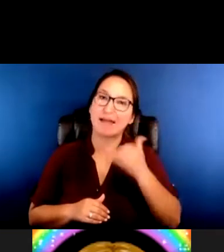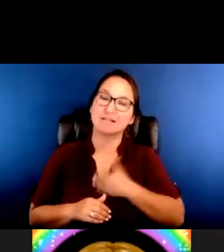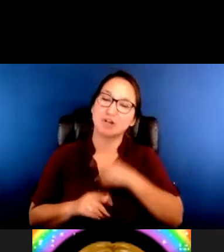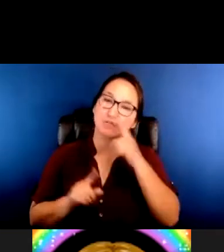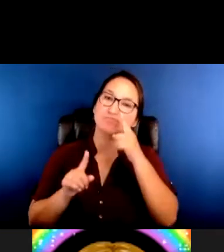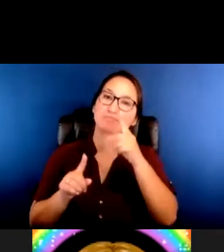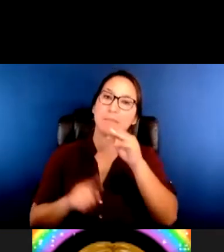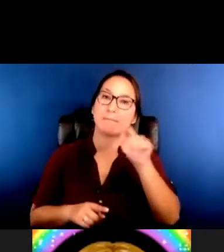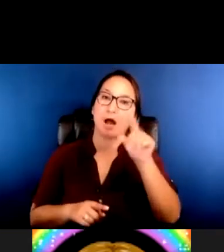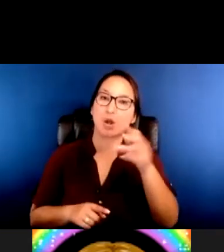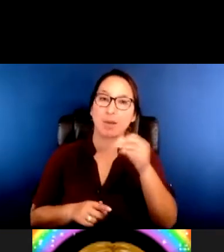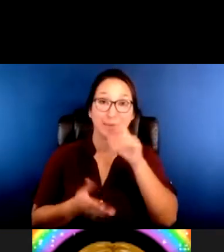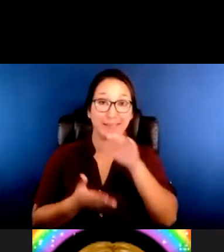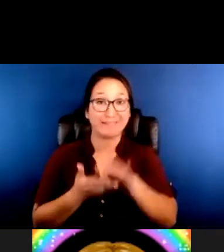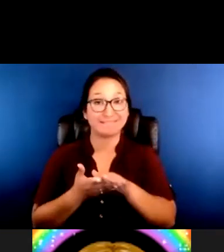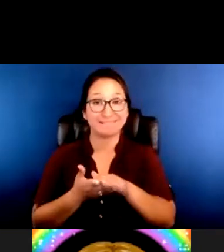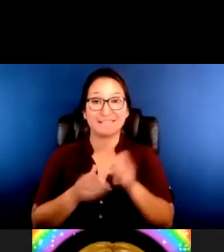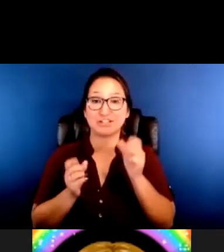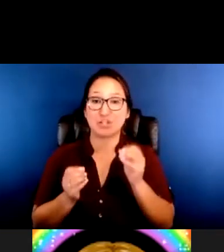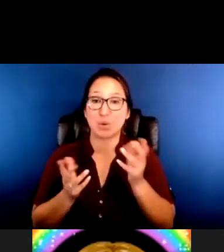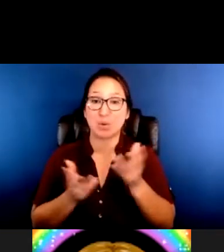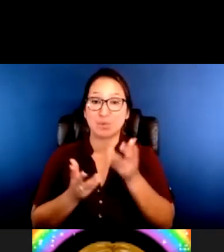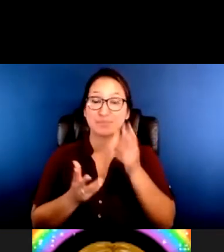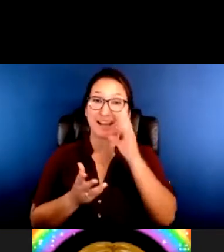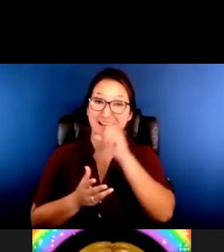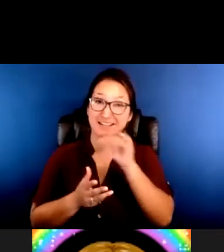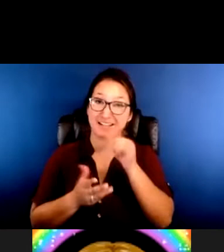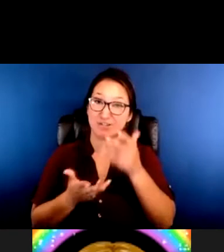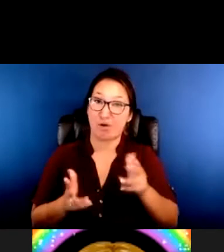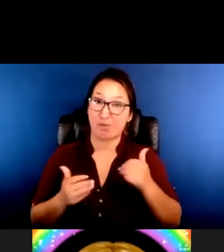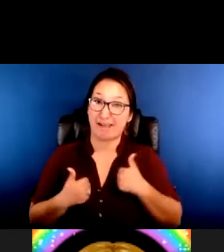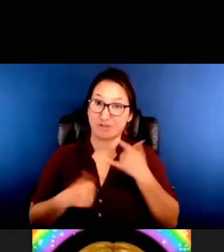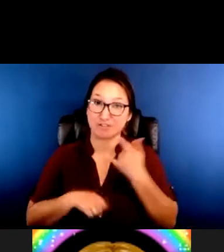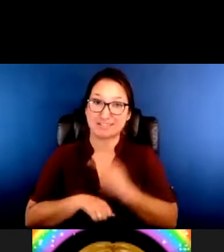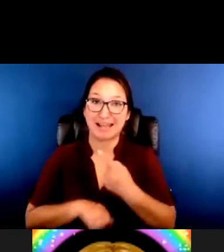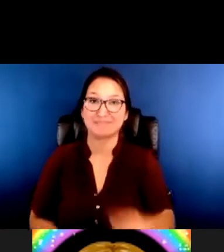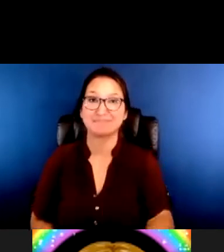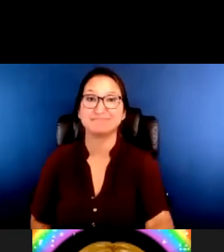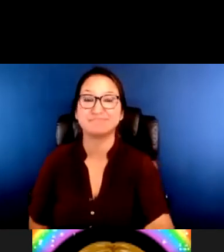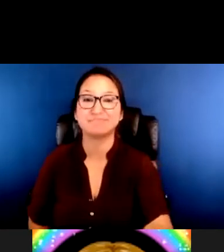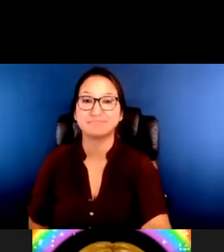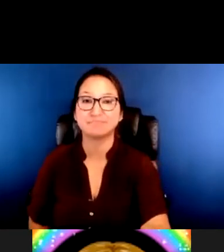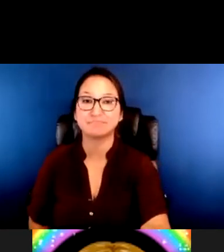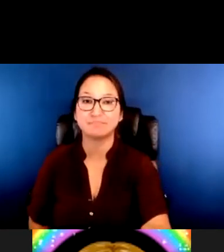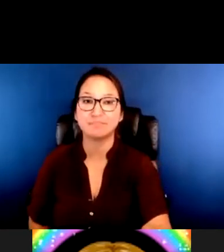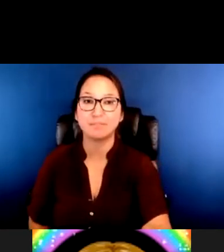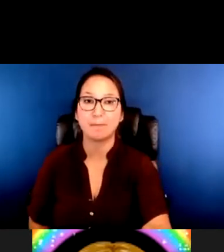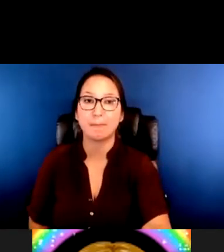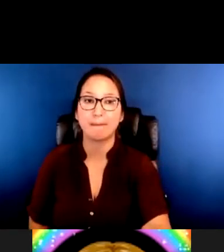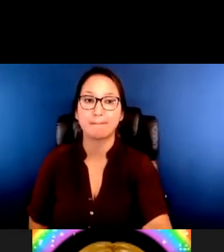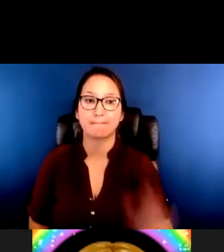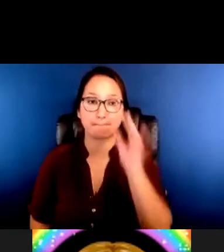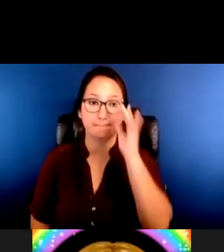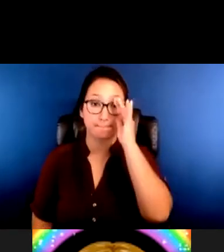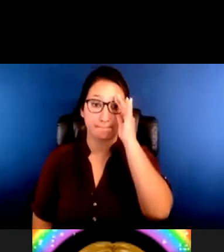So let's see. I think that's all we have. Thank you. You're welcome. Is there, I want to